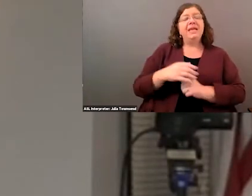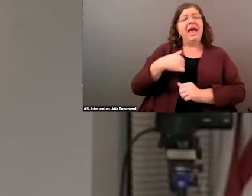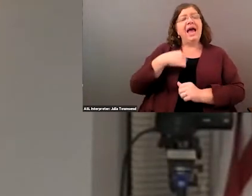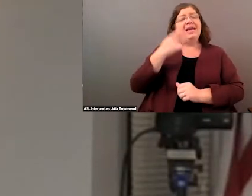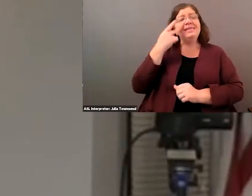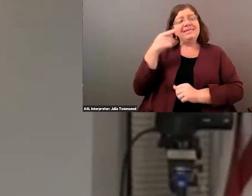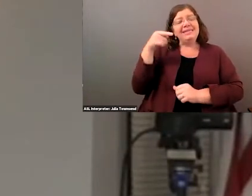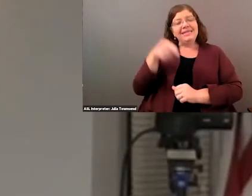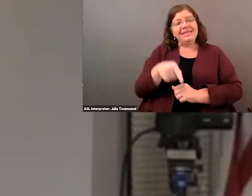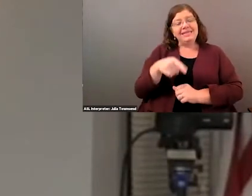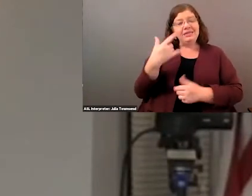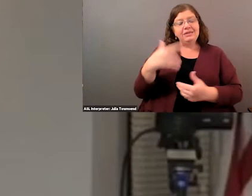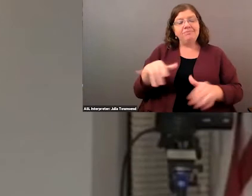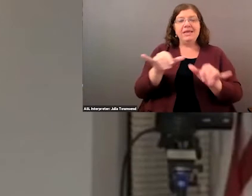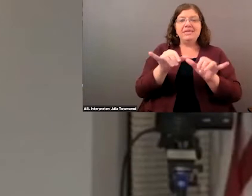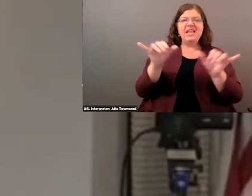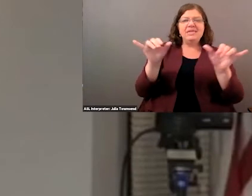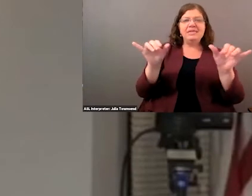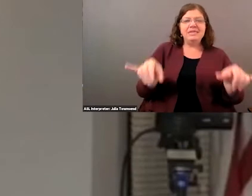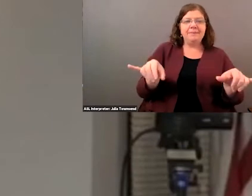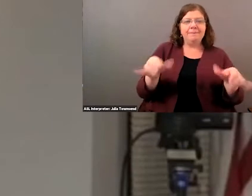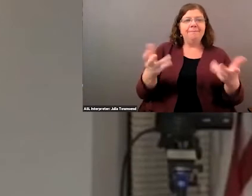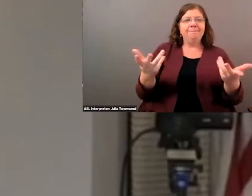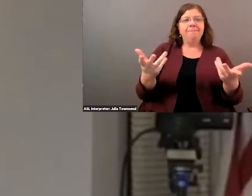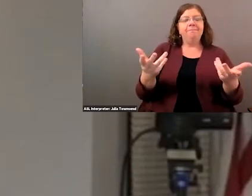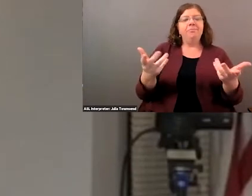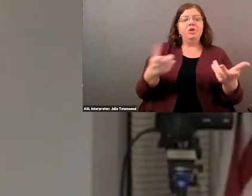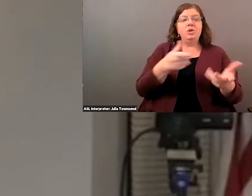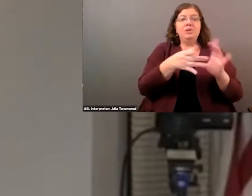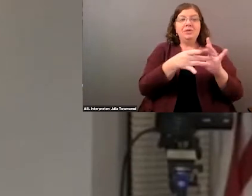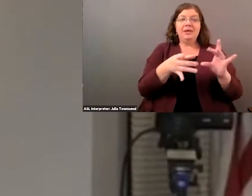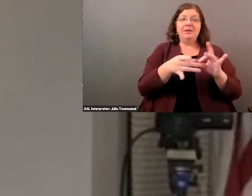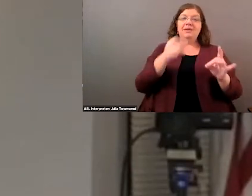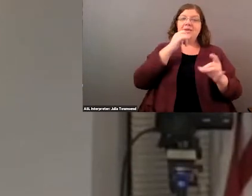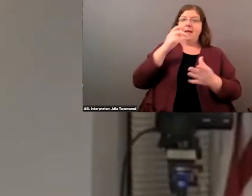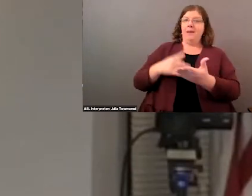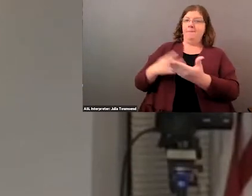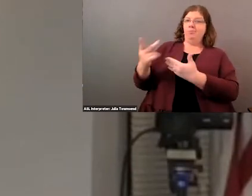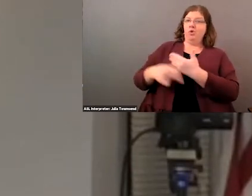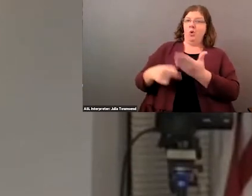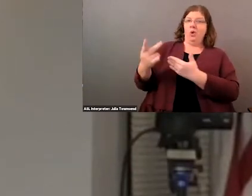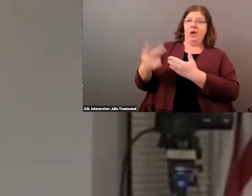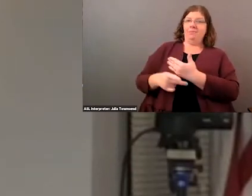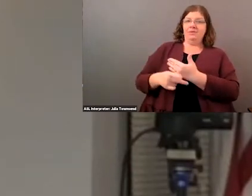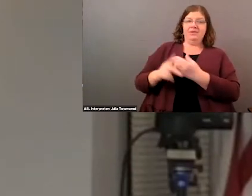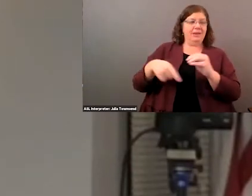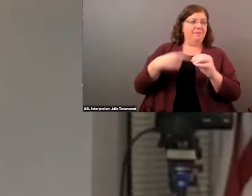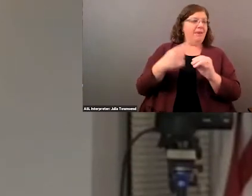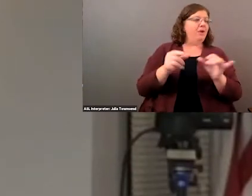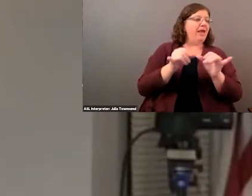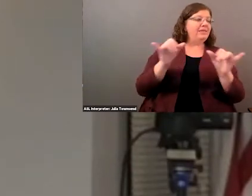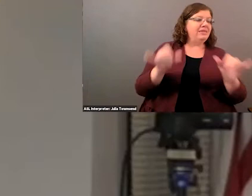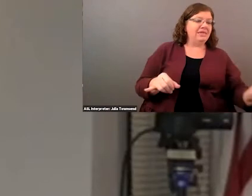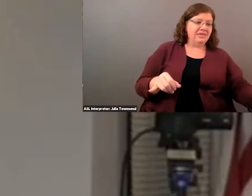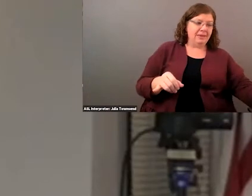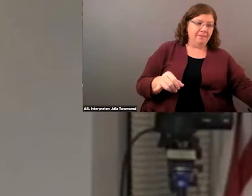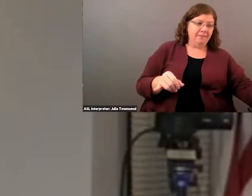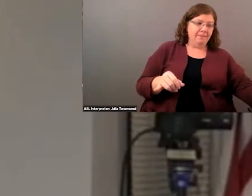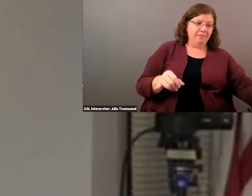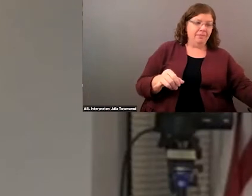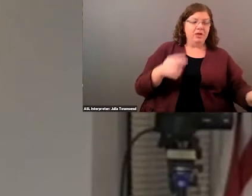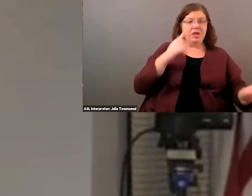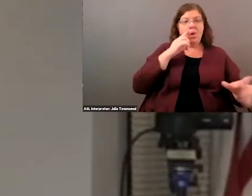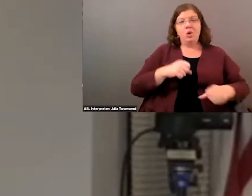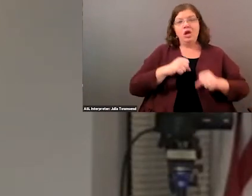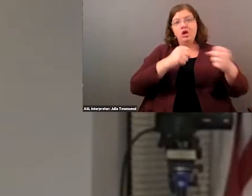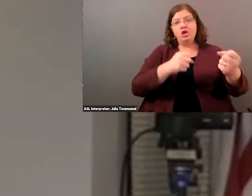programs, right? It's really about a system that we're strengthening, and that includes people and the positions in the right place and space to do that, because